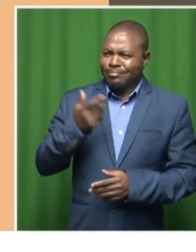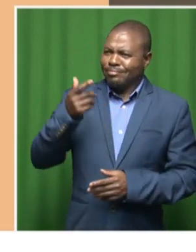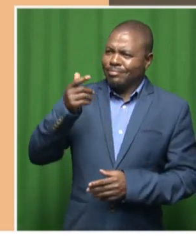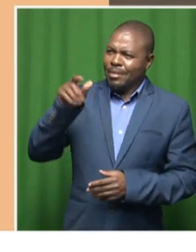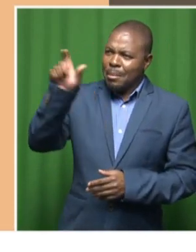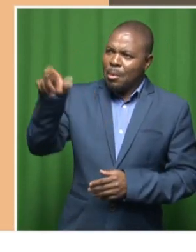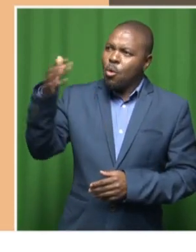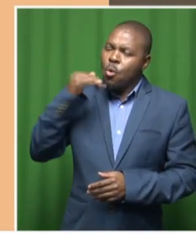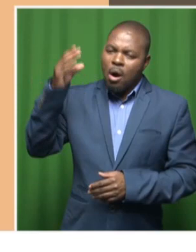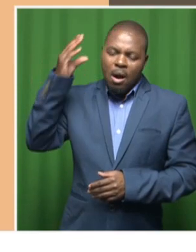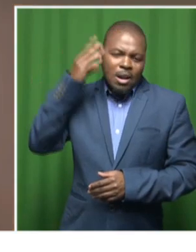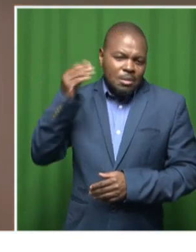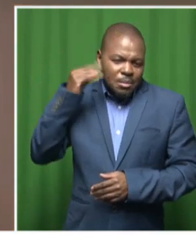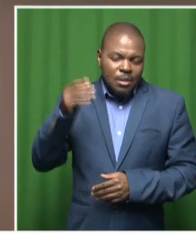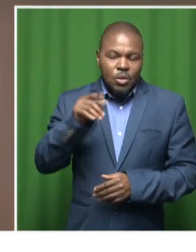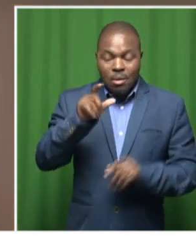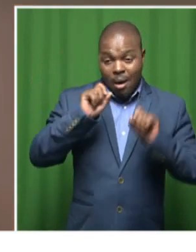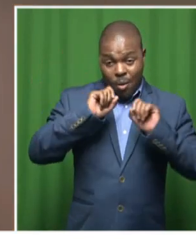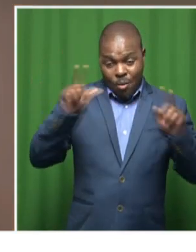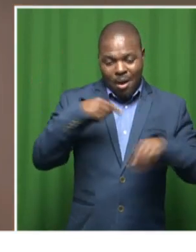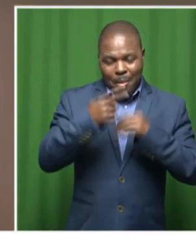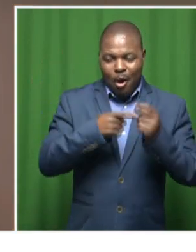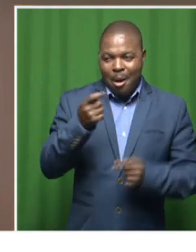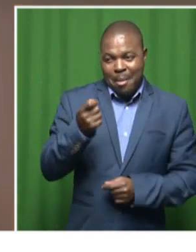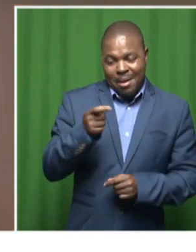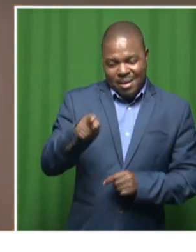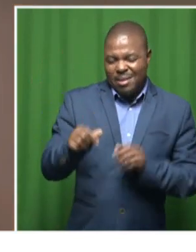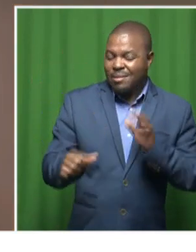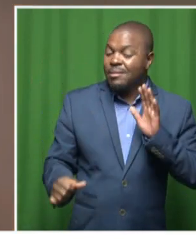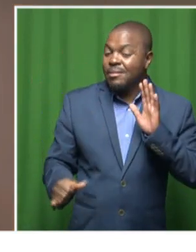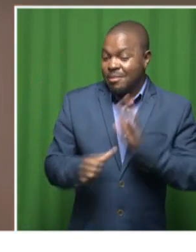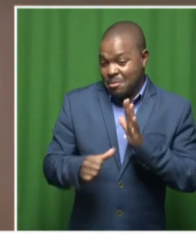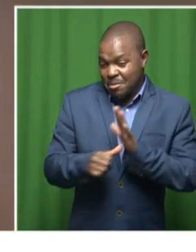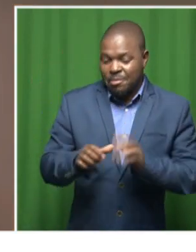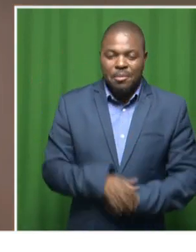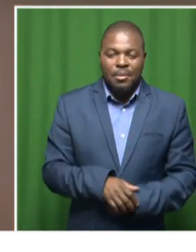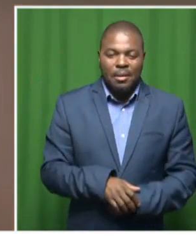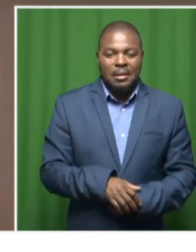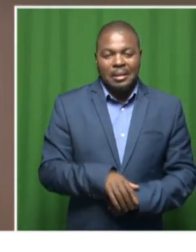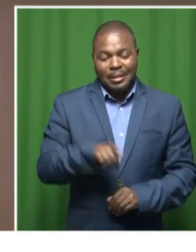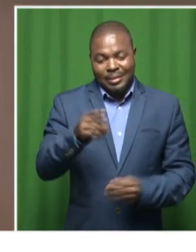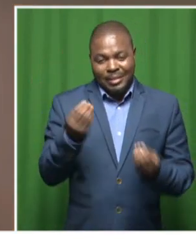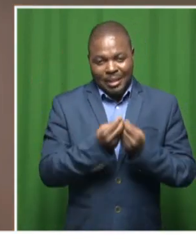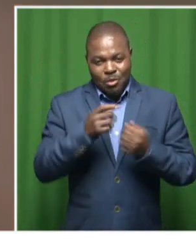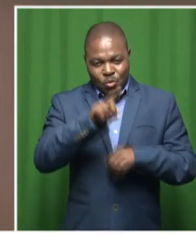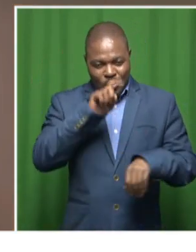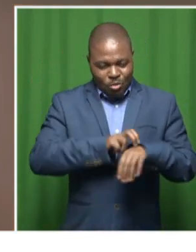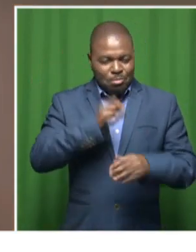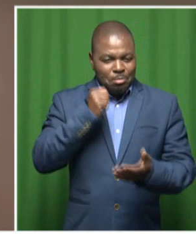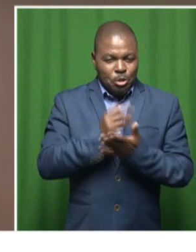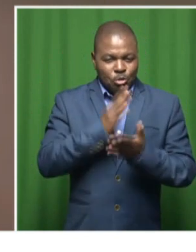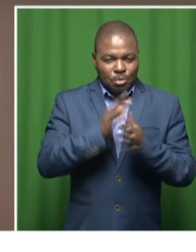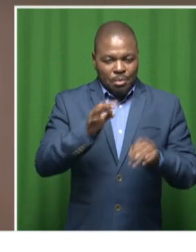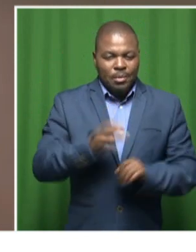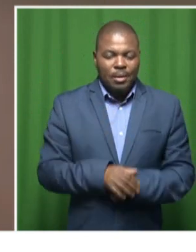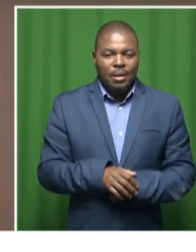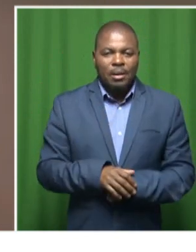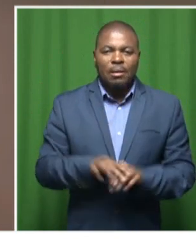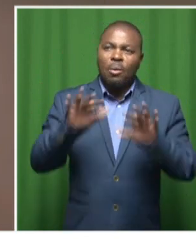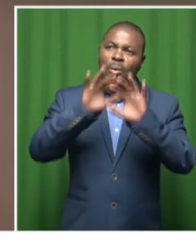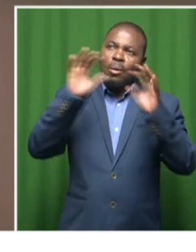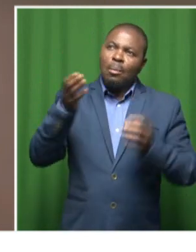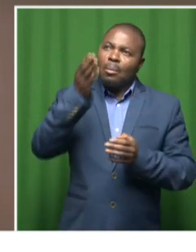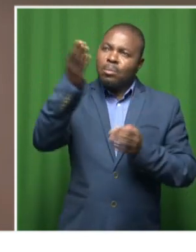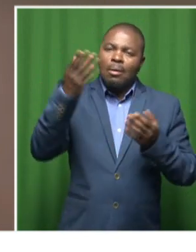experience in the field. So just be aware of costing. It's actually very, very important. It's something that you really want to make sure. So globally, the trends